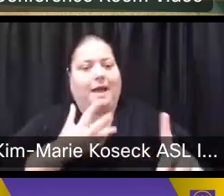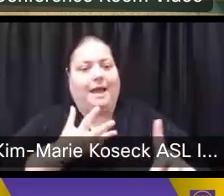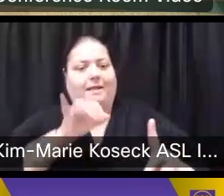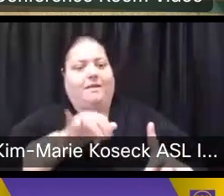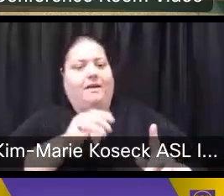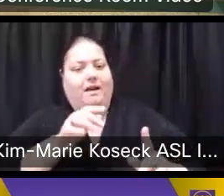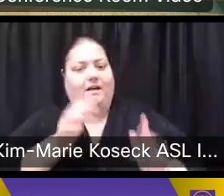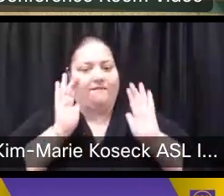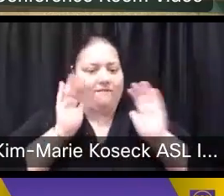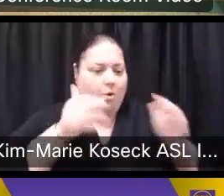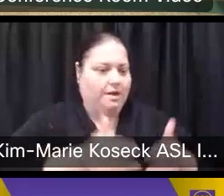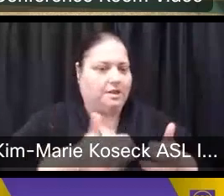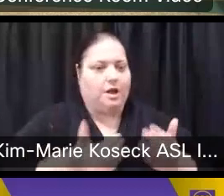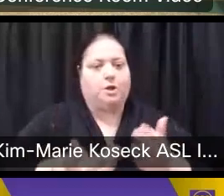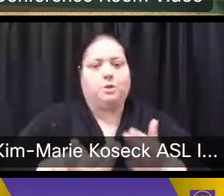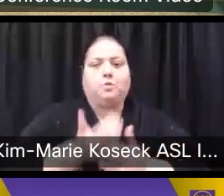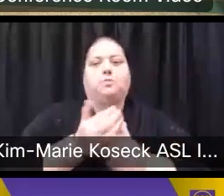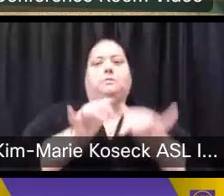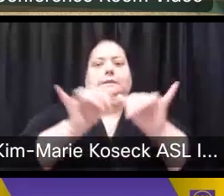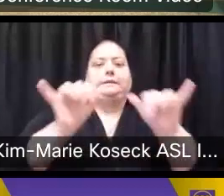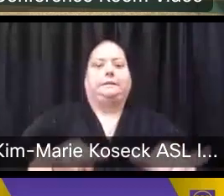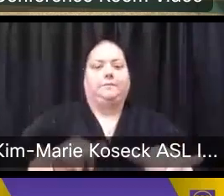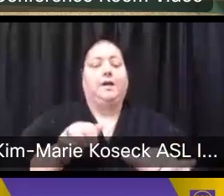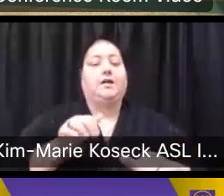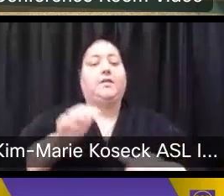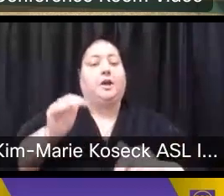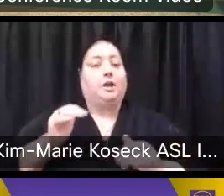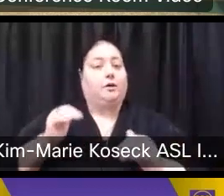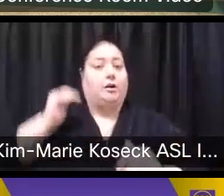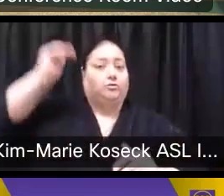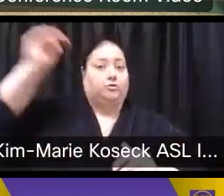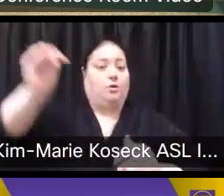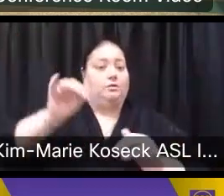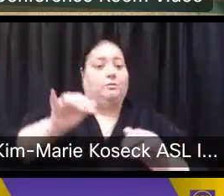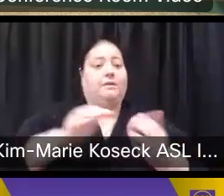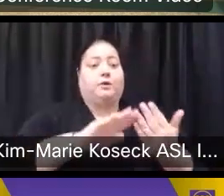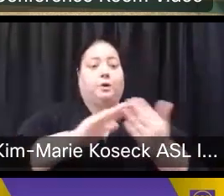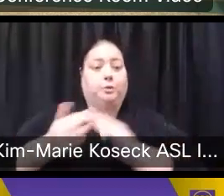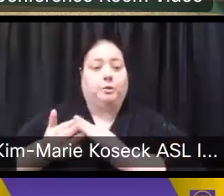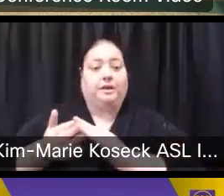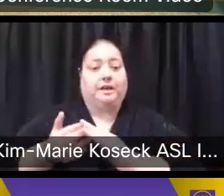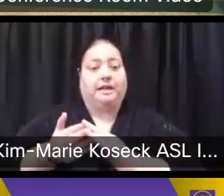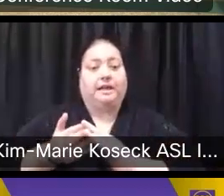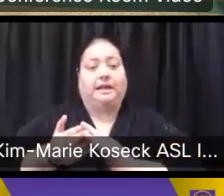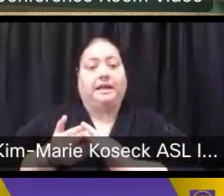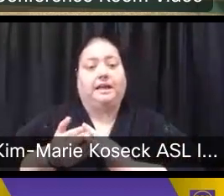focus throughout our system as well. But on the adult side, we have community residences. Those